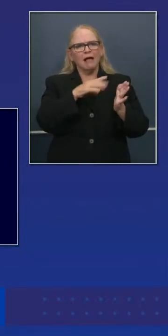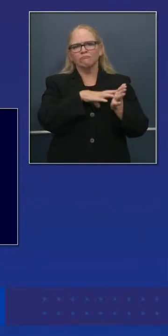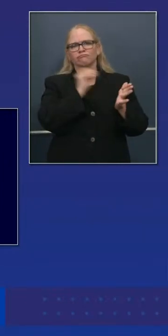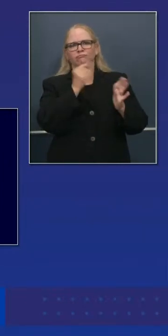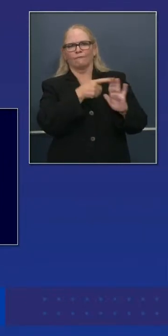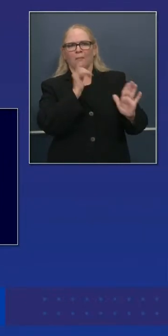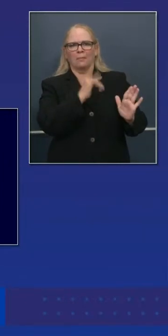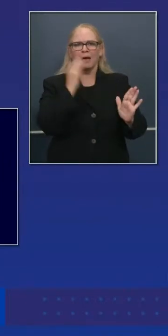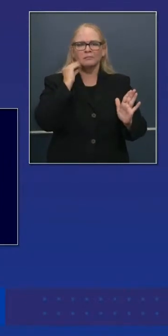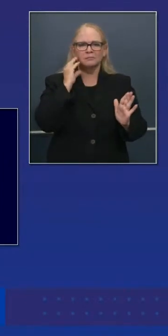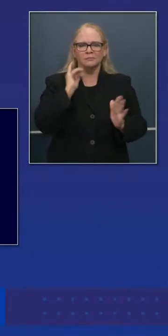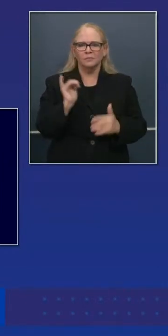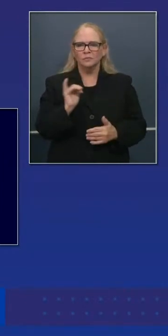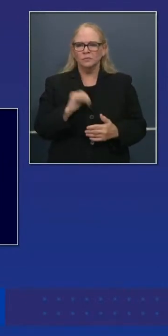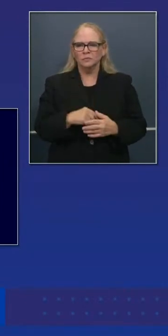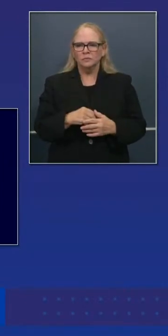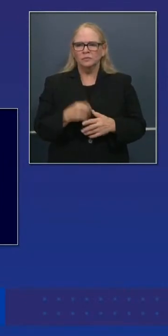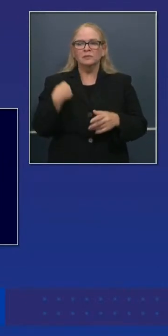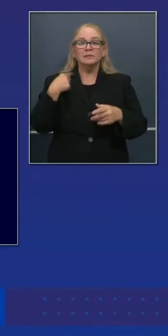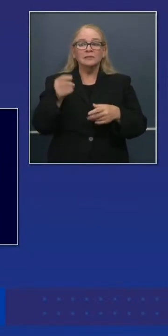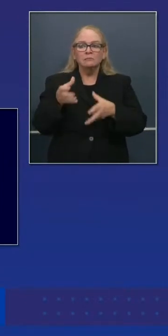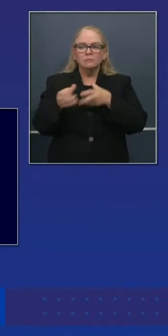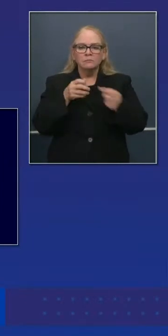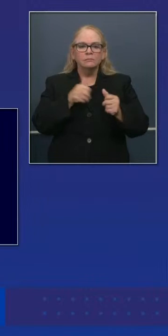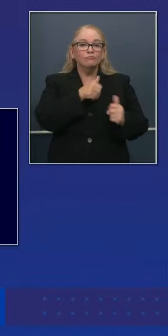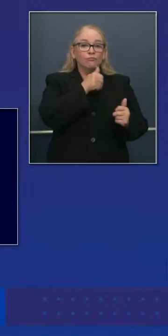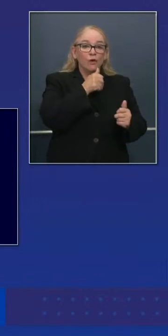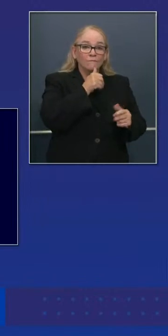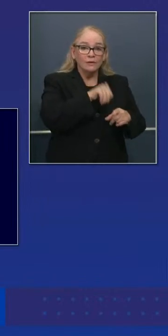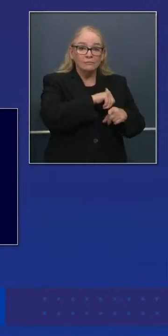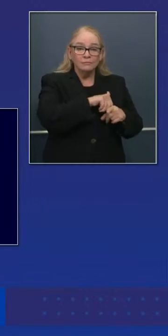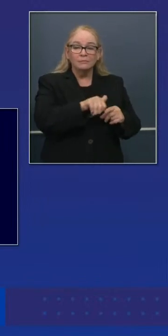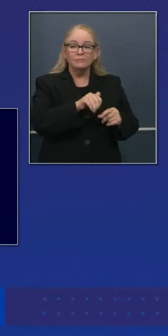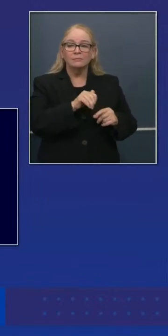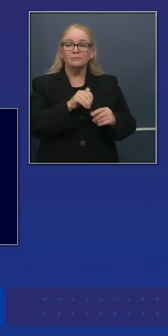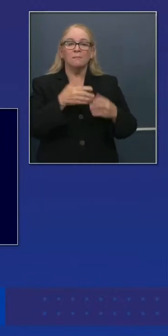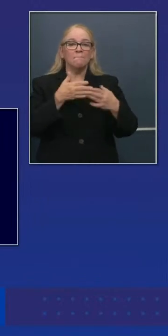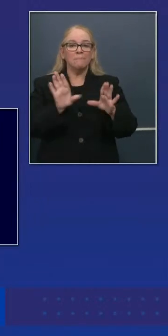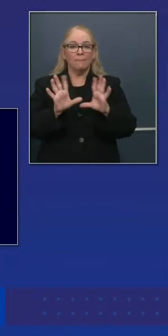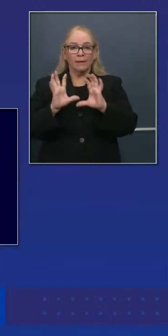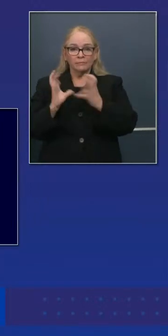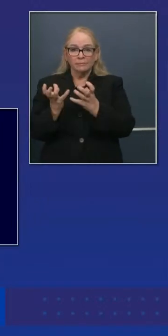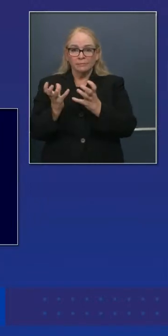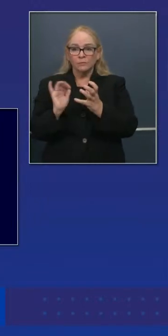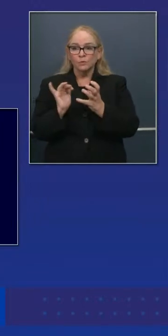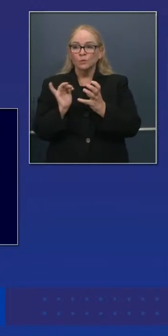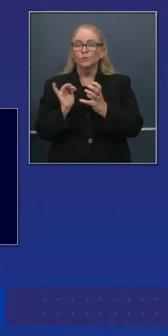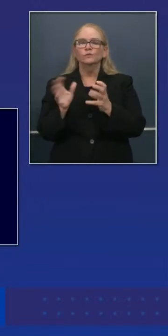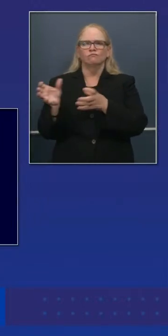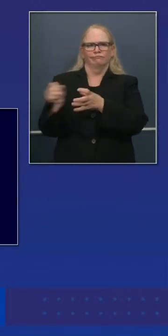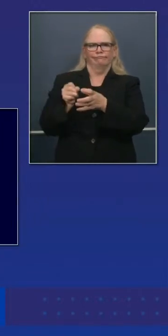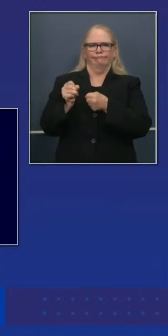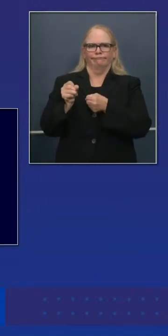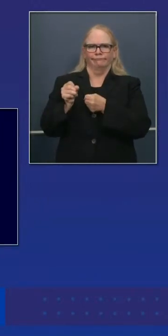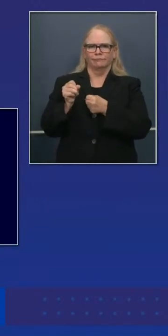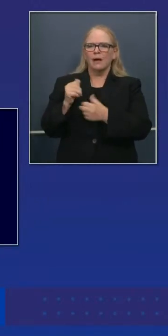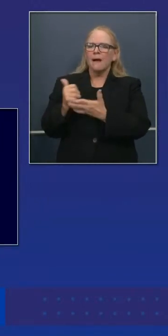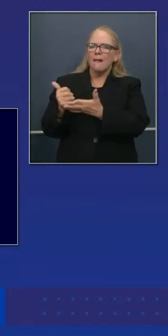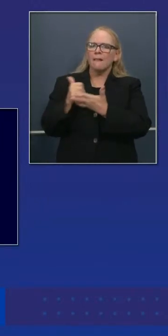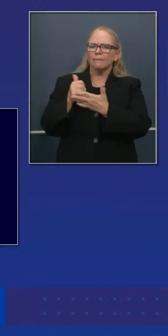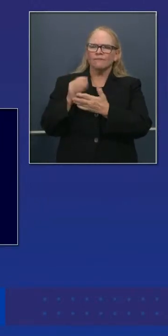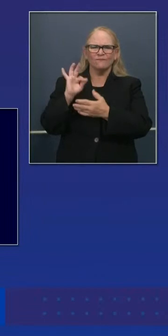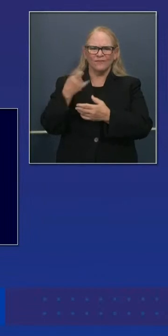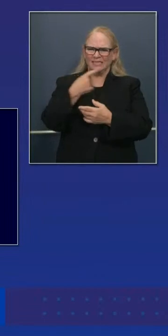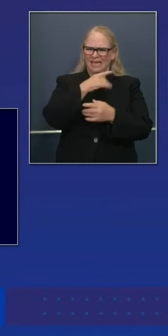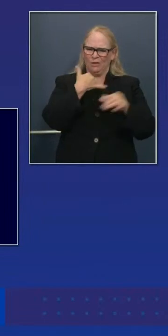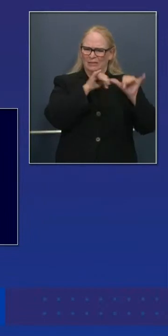people from the private sector, also people more familiar with public sector processes and protocols to try to fix this.